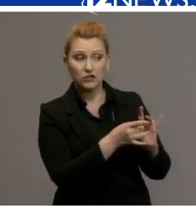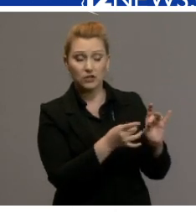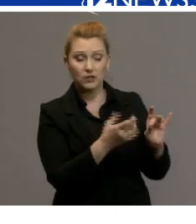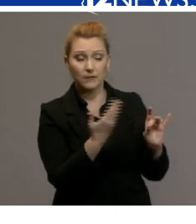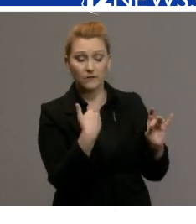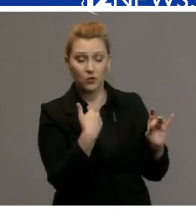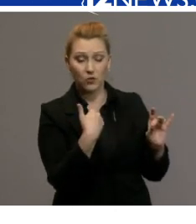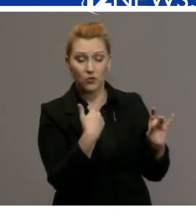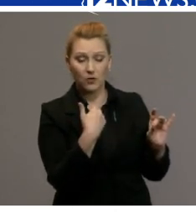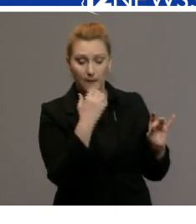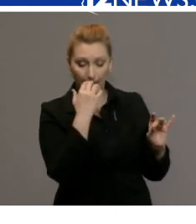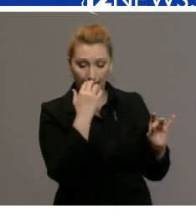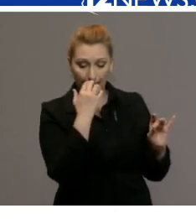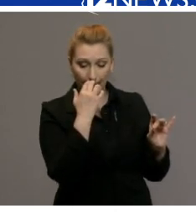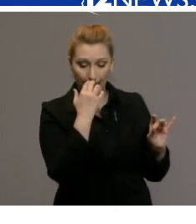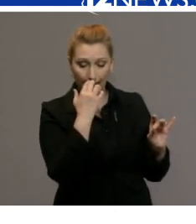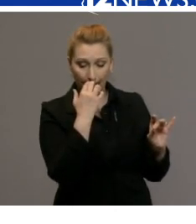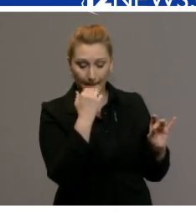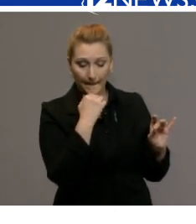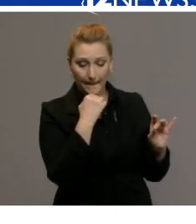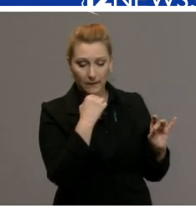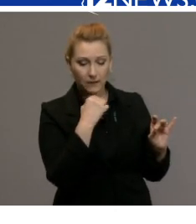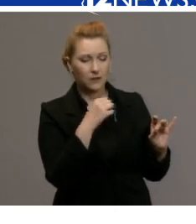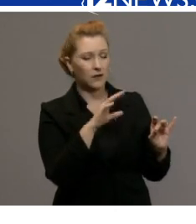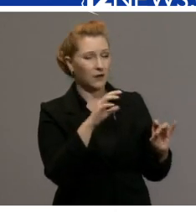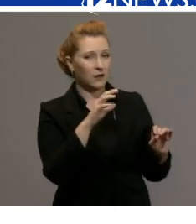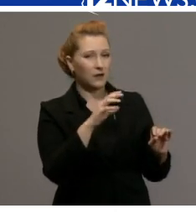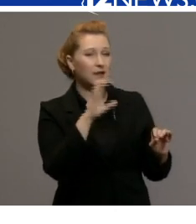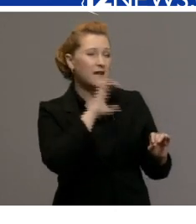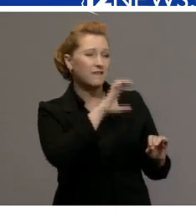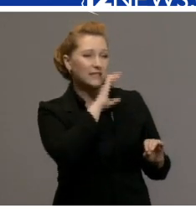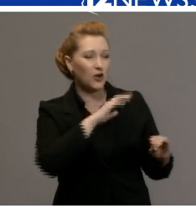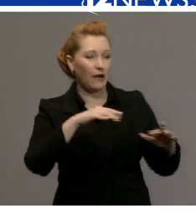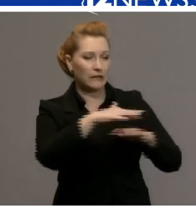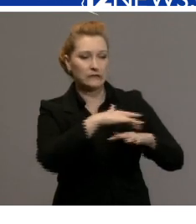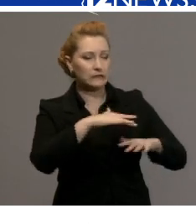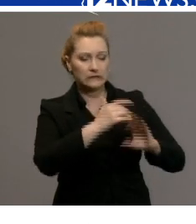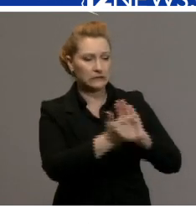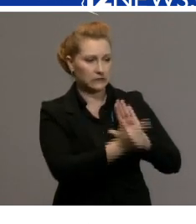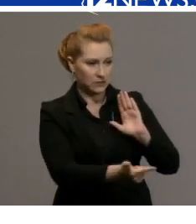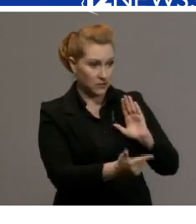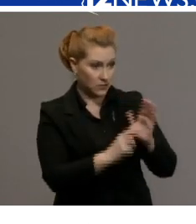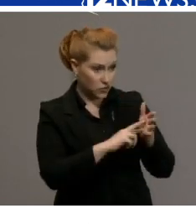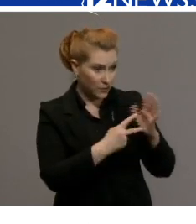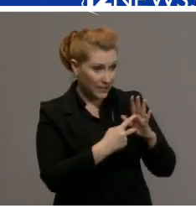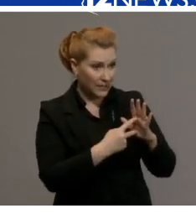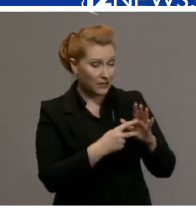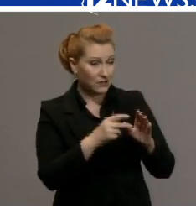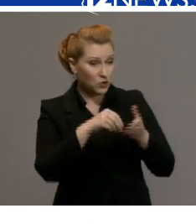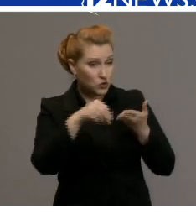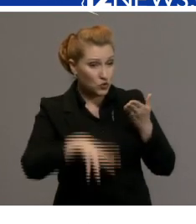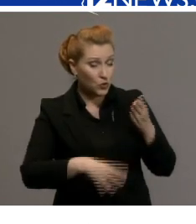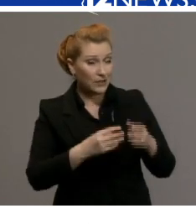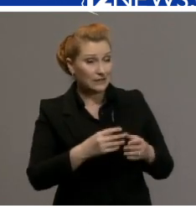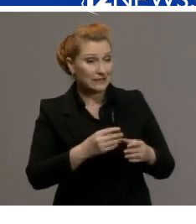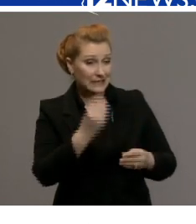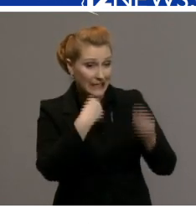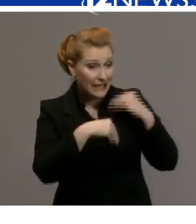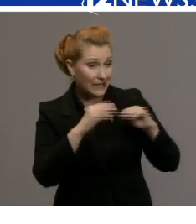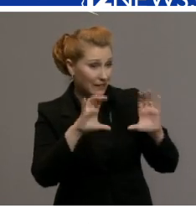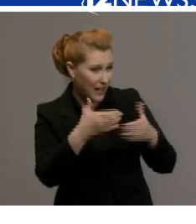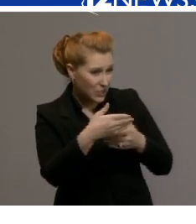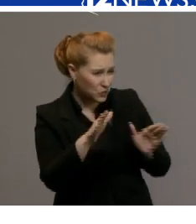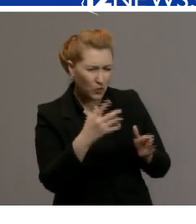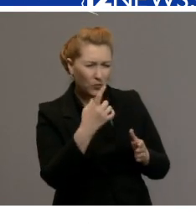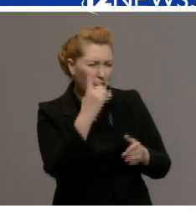not interacting with lunches. Does that mean lunches in classrooms, no more lunchroom, no more socializing like that? So it could mean lunches